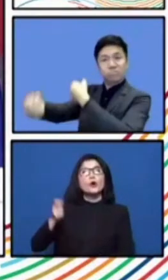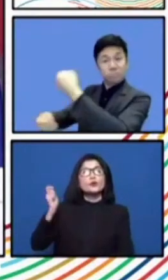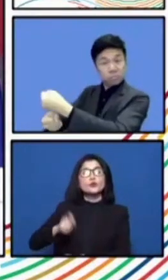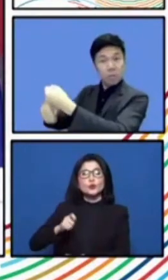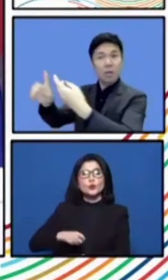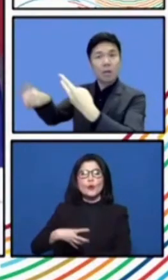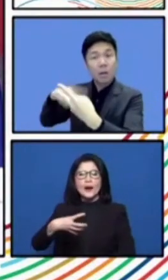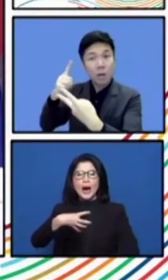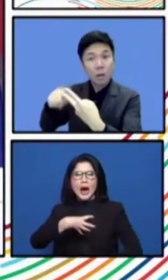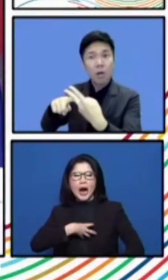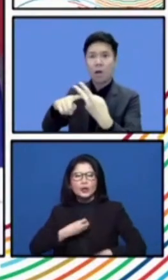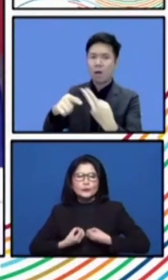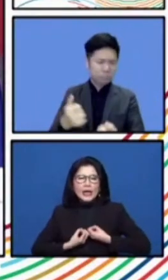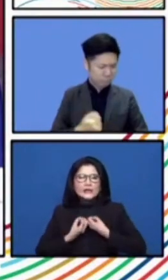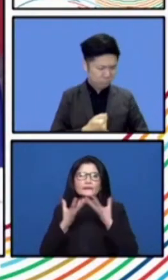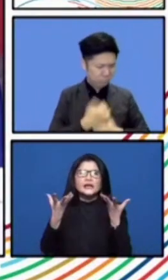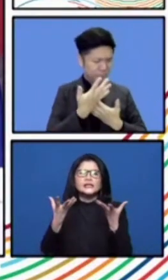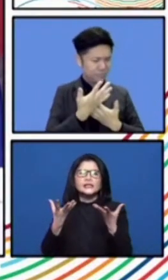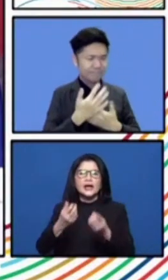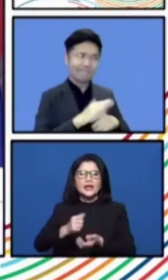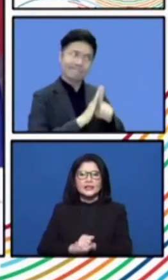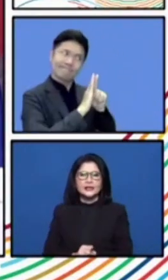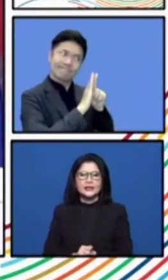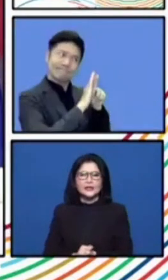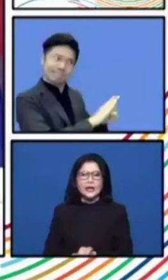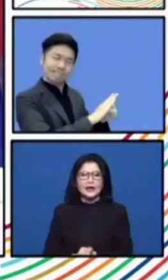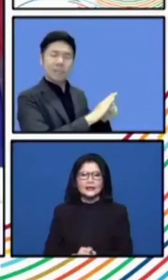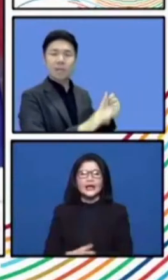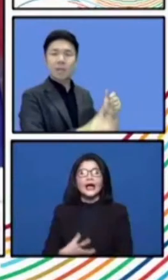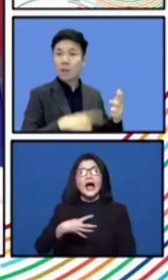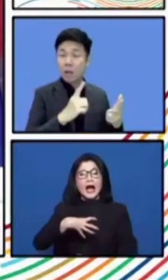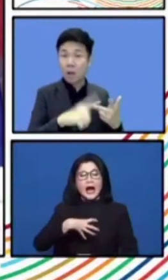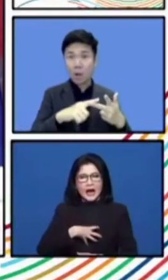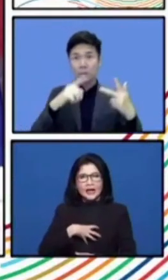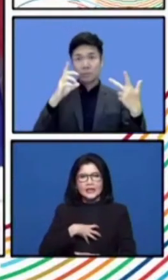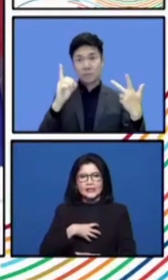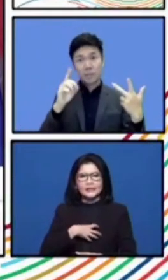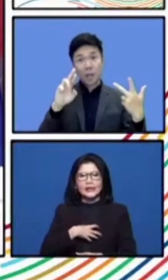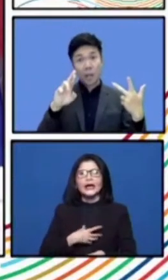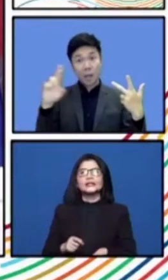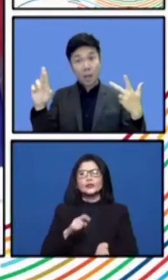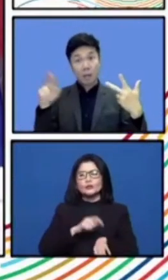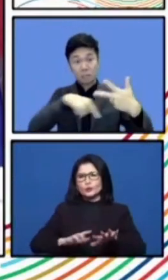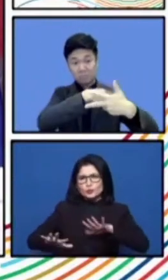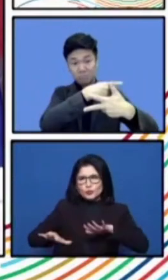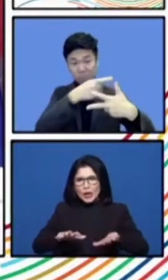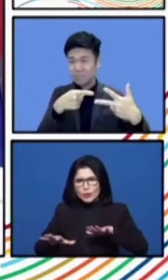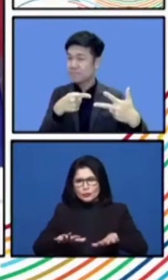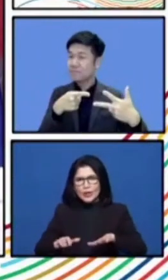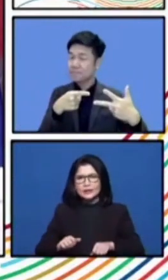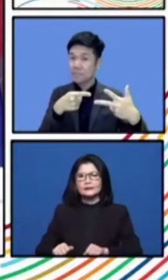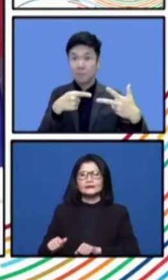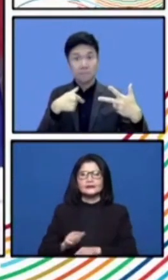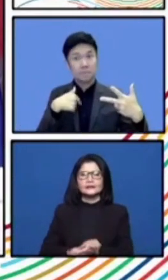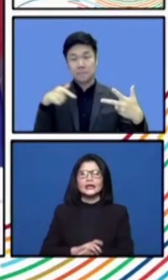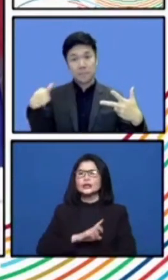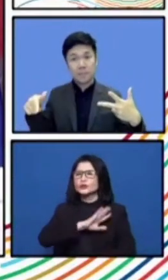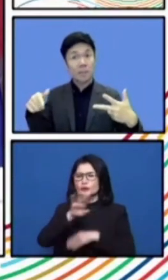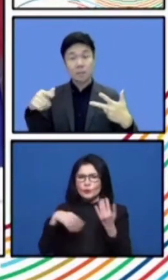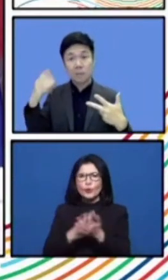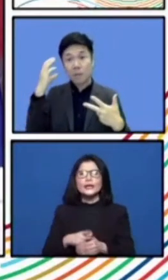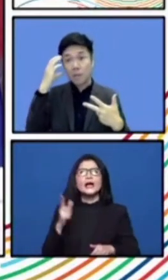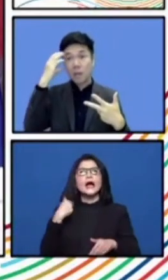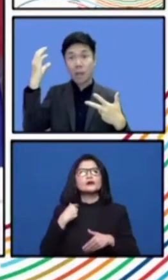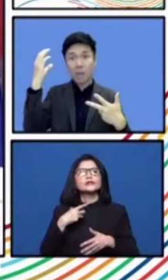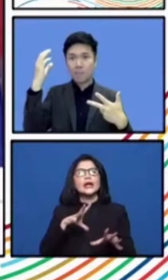of race and humanitarian emergency are considered to be adopted properly to be in line with